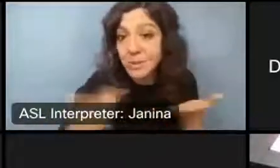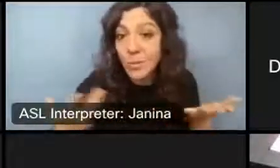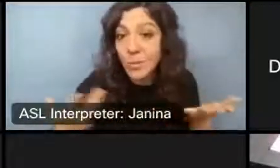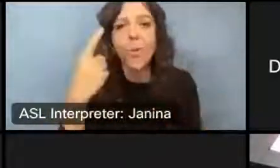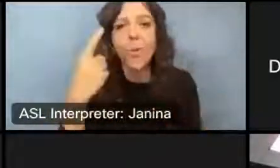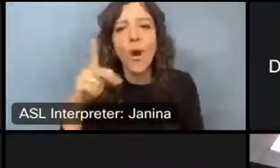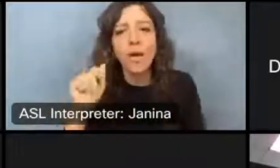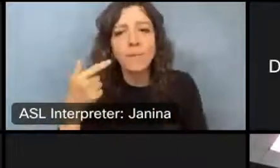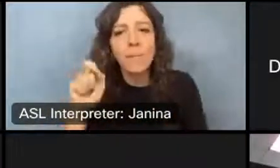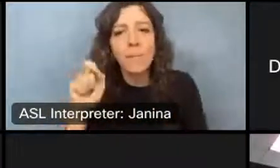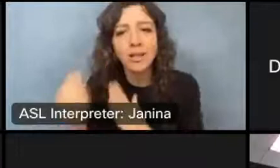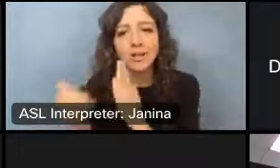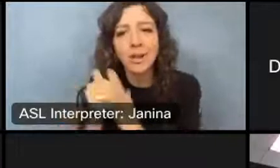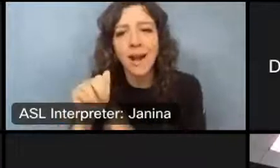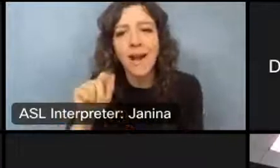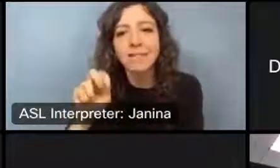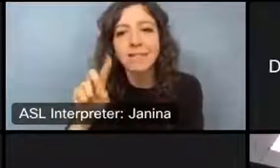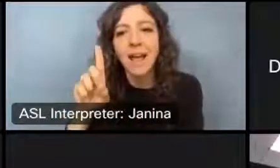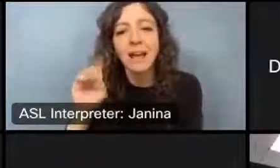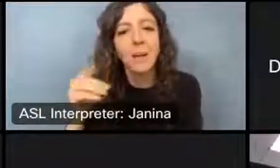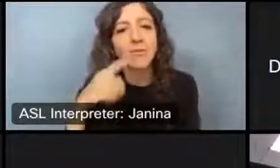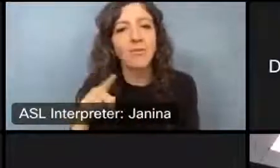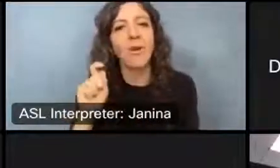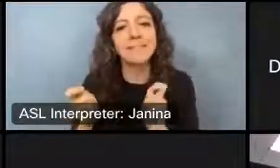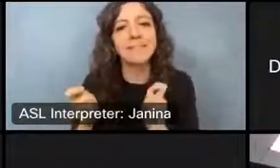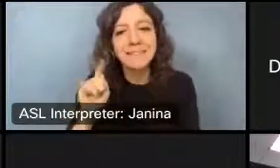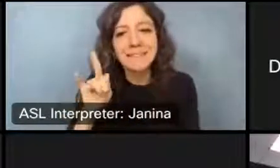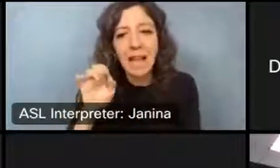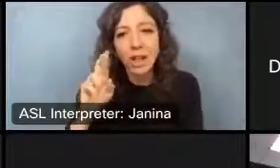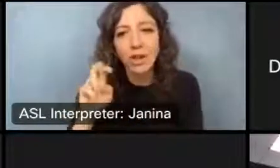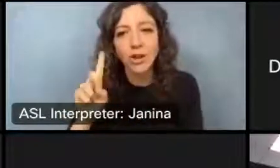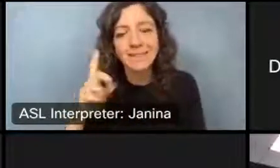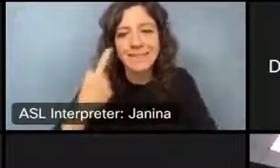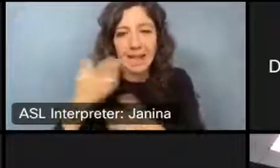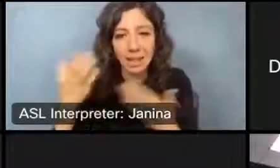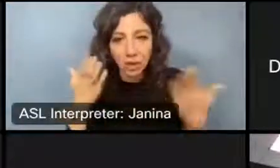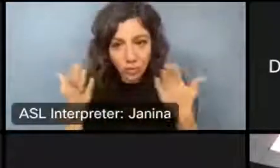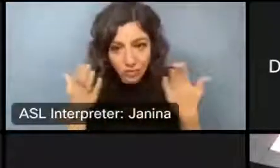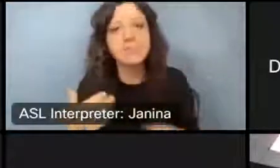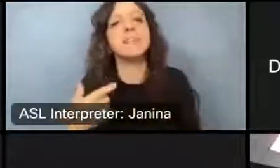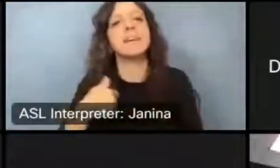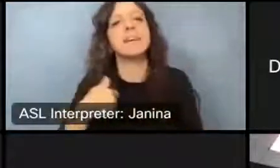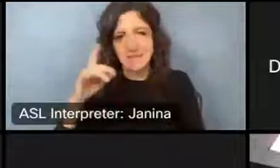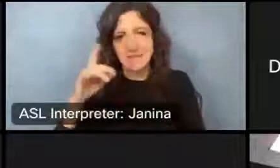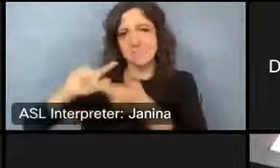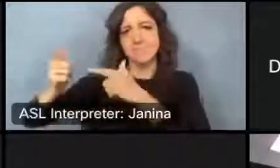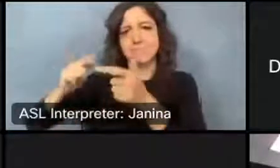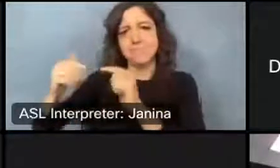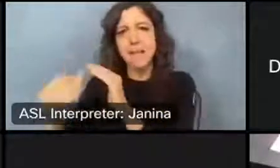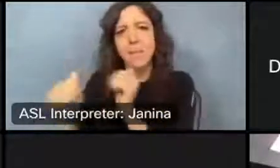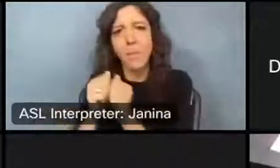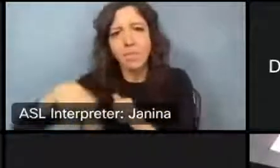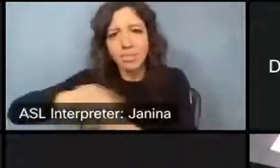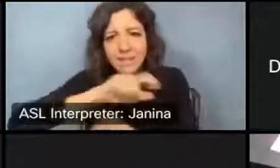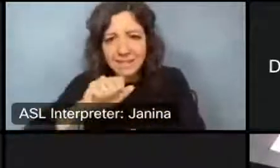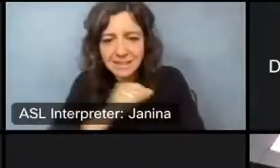addendums for tailored day services. We've had an opportunity to have some emails back and forth with our staff, and I think we